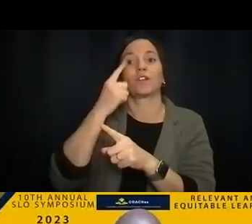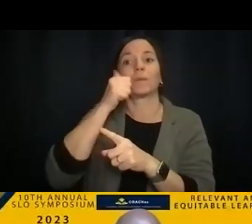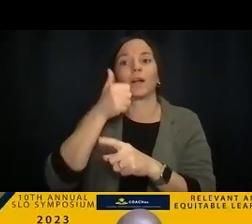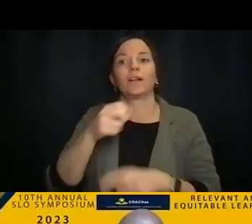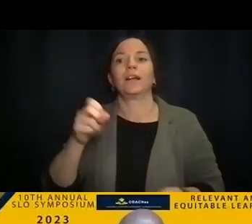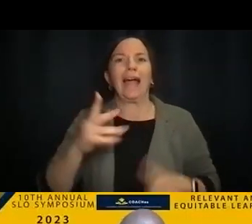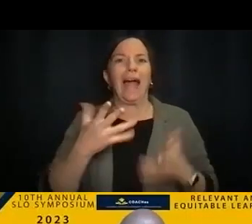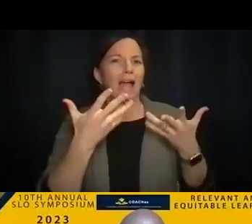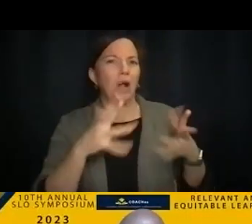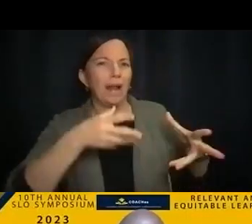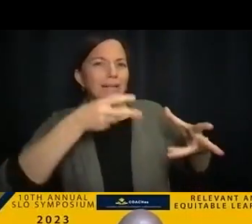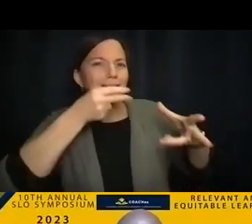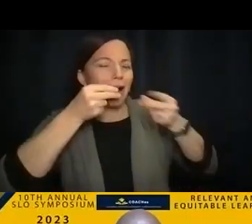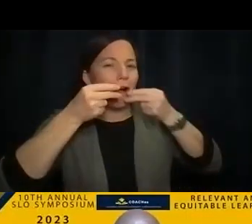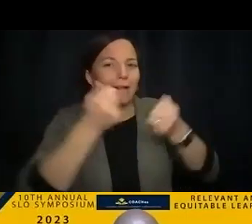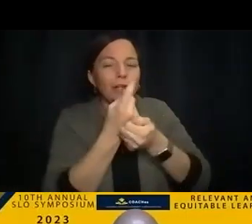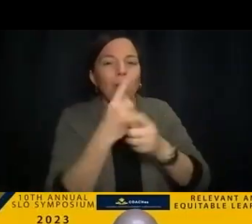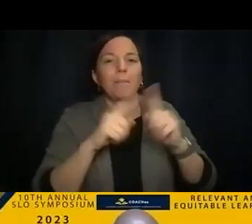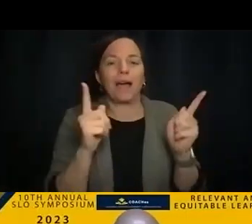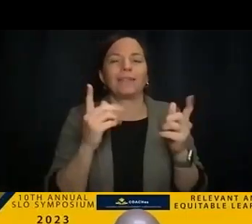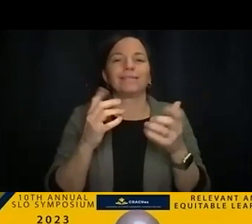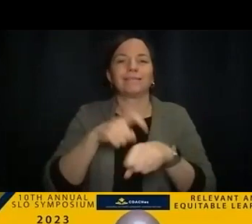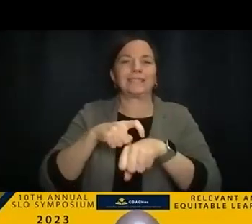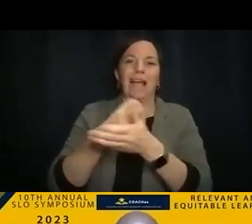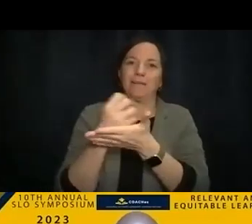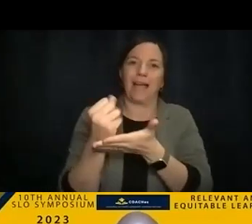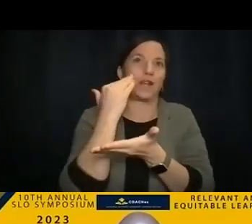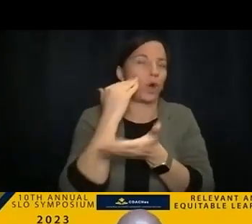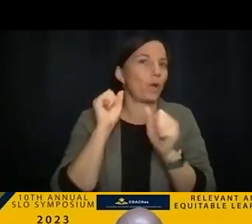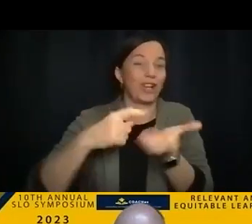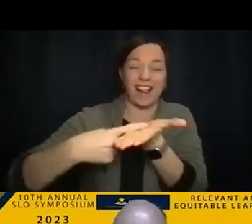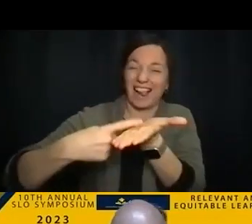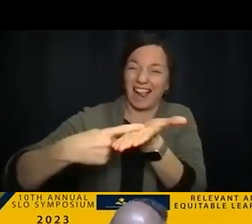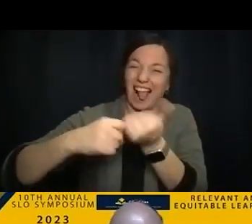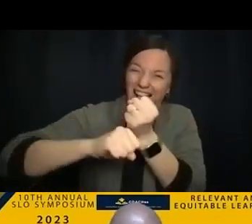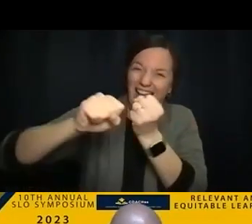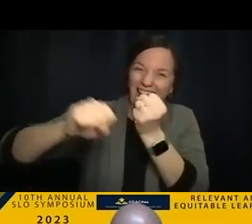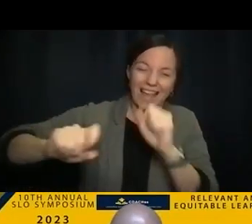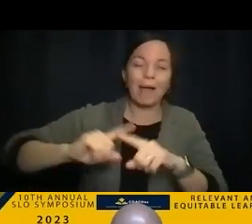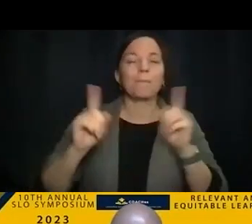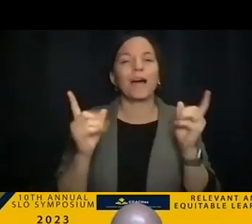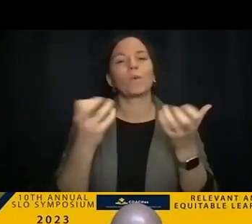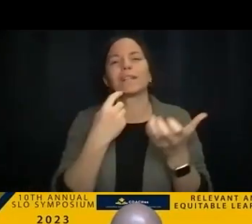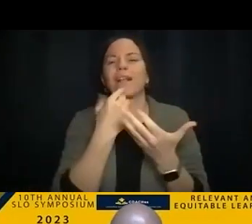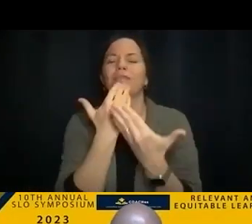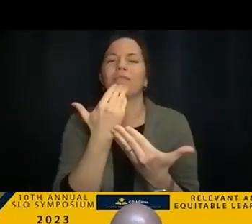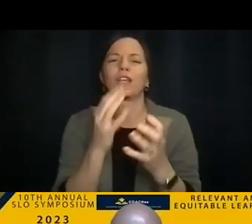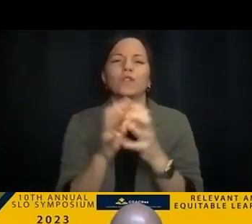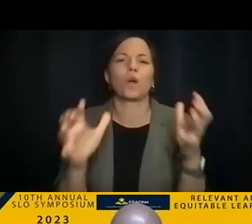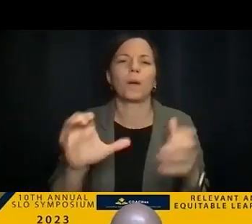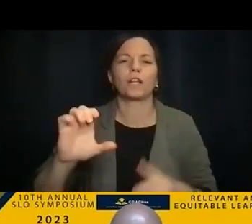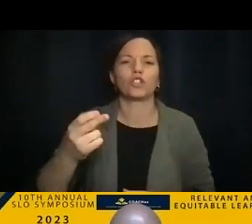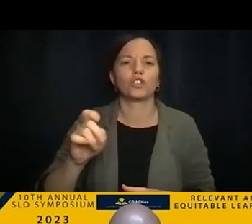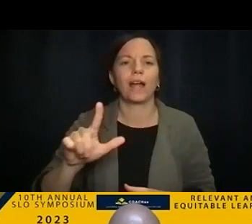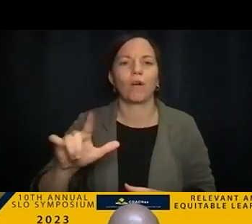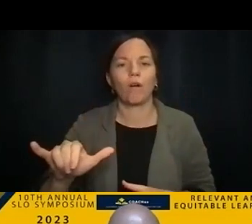much at the end of our time here. And I know this probably could go on for a really long time, but I just want to say thank you so much to Cheryl and to Robert